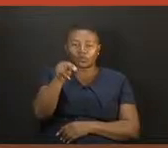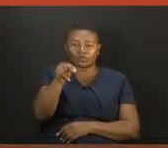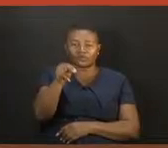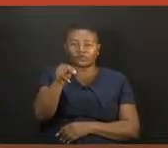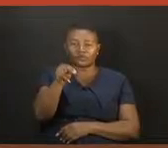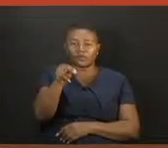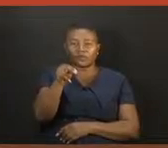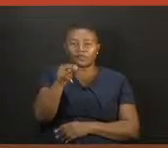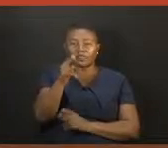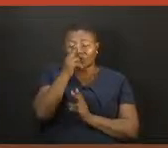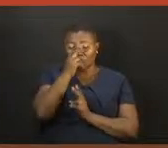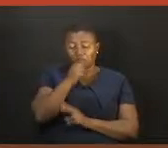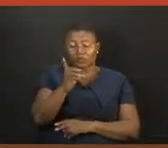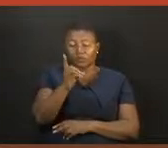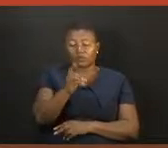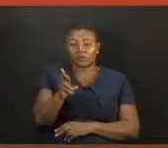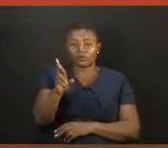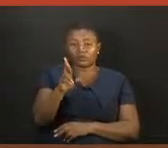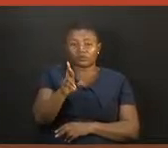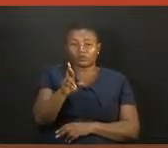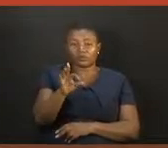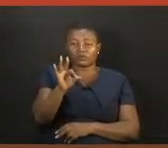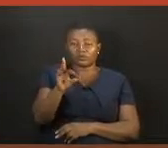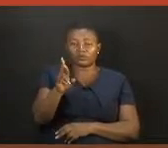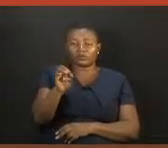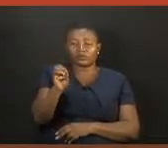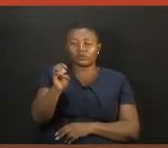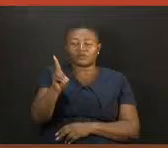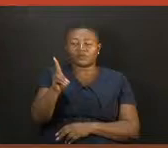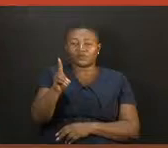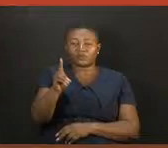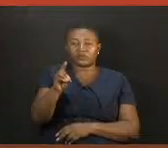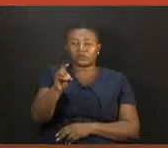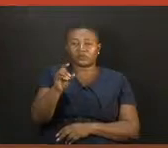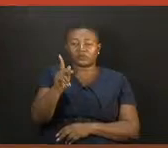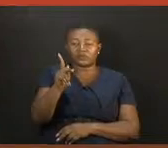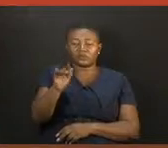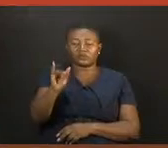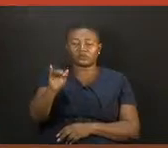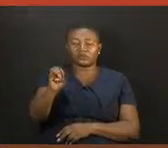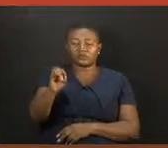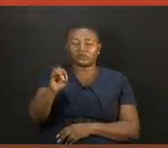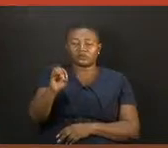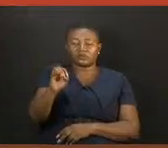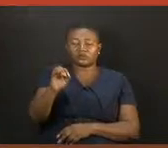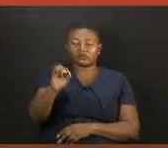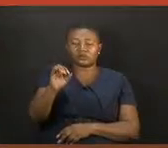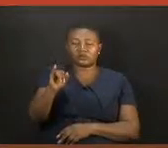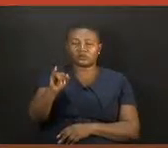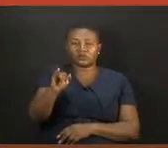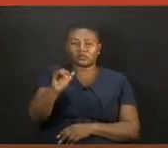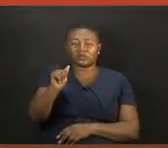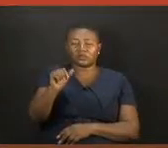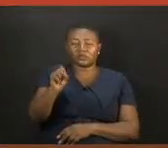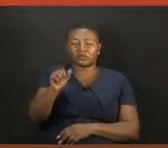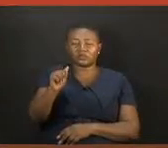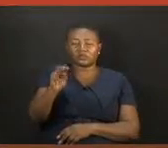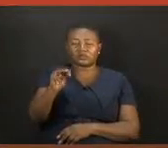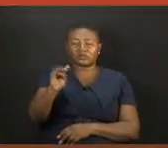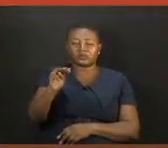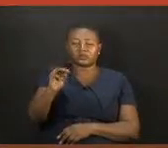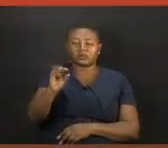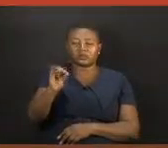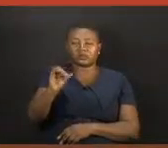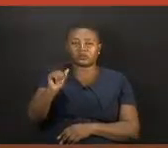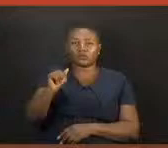Honorable Dr. Fred Che Asamoah. Honorable, the